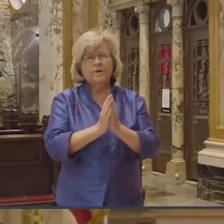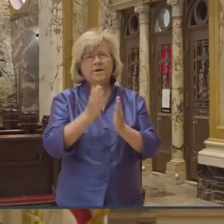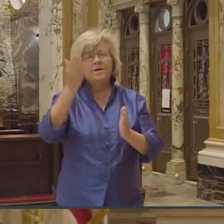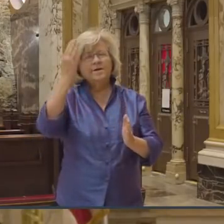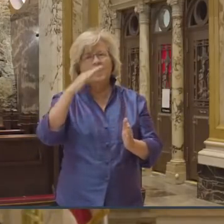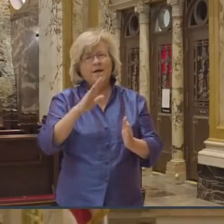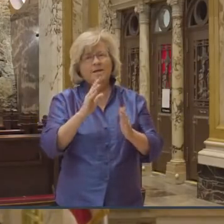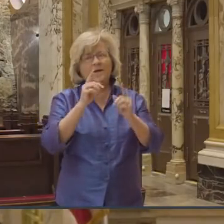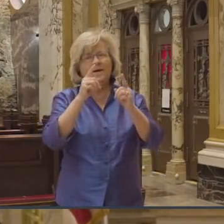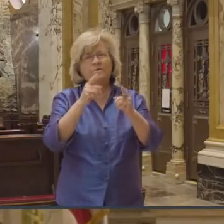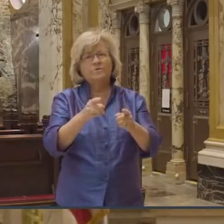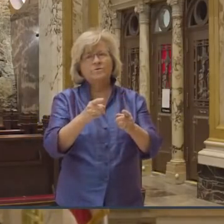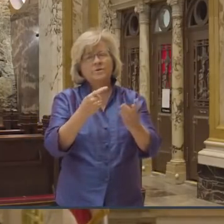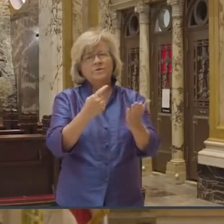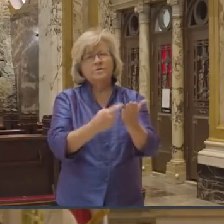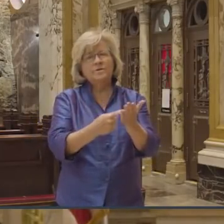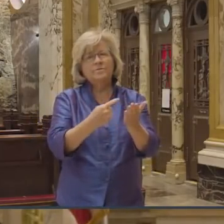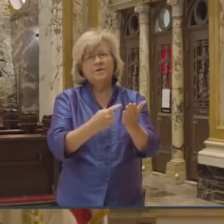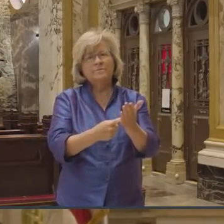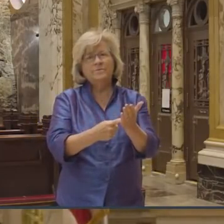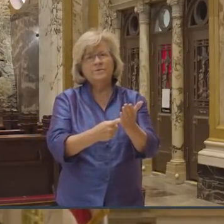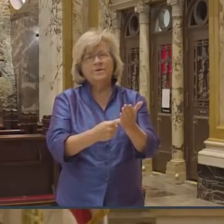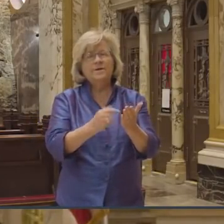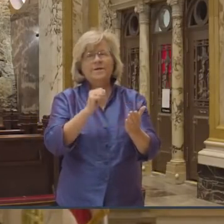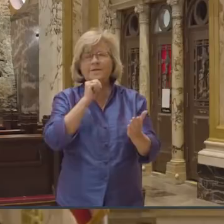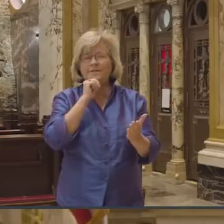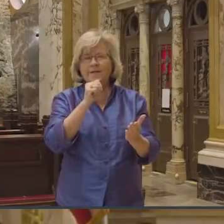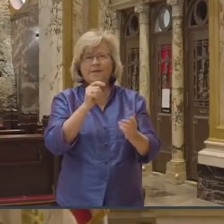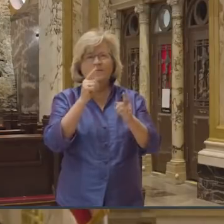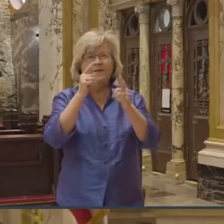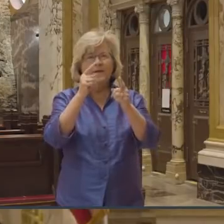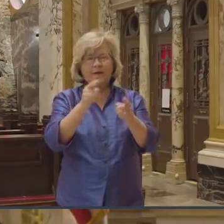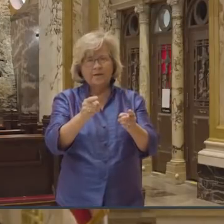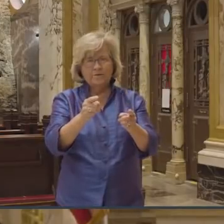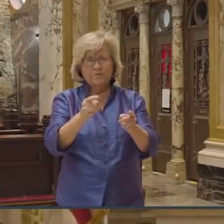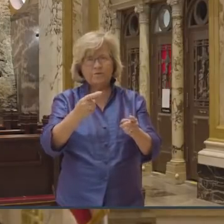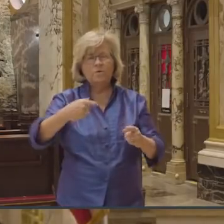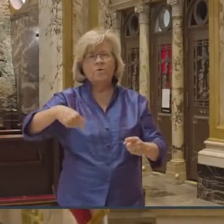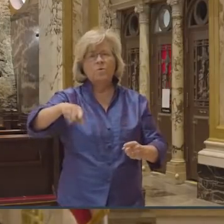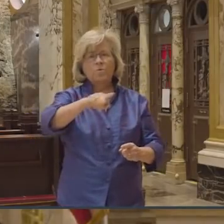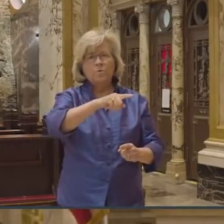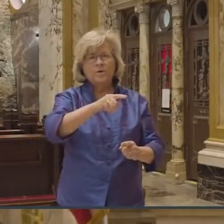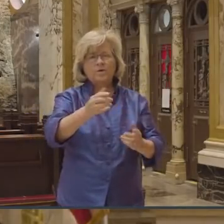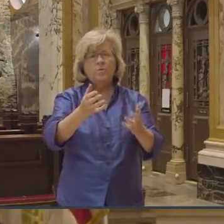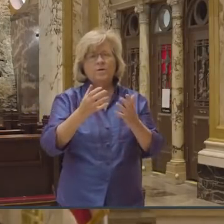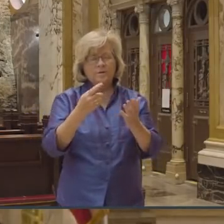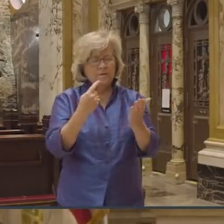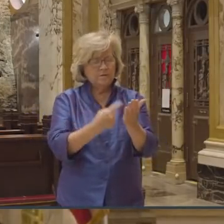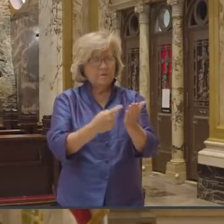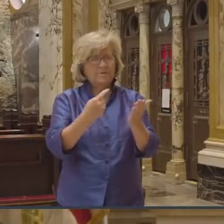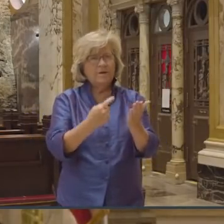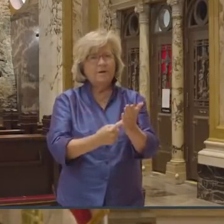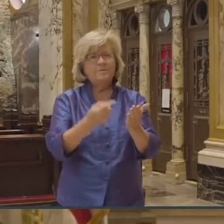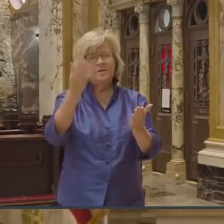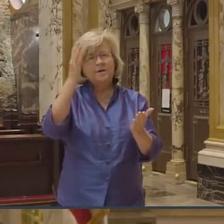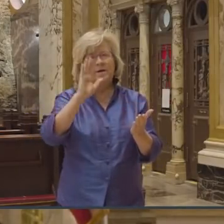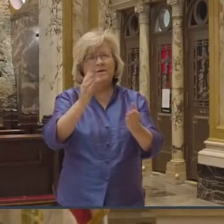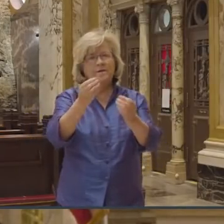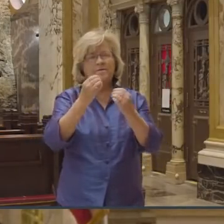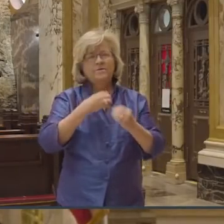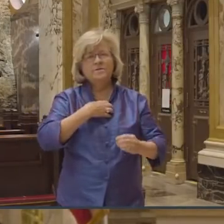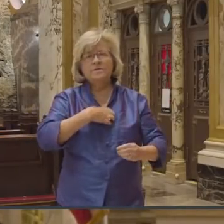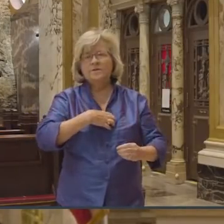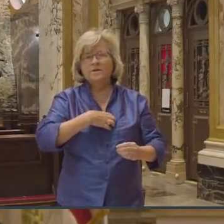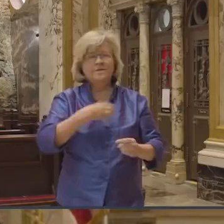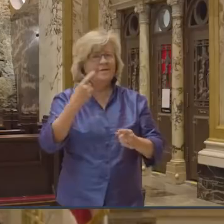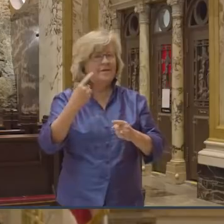answer. Sometimes it's just not the answer that we wanted. Sometimes God gives us desires that